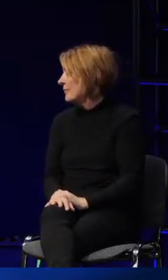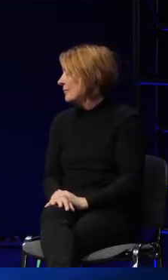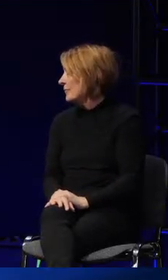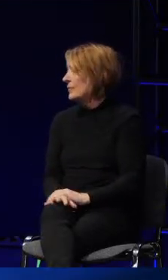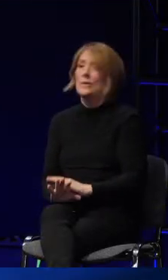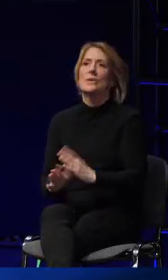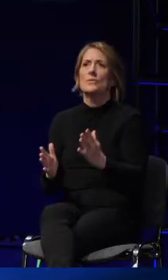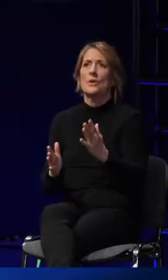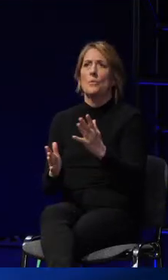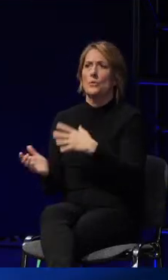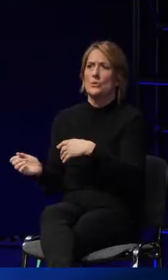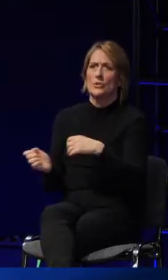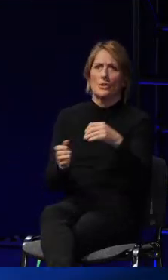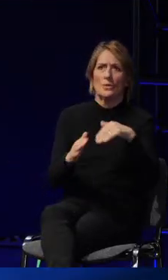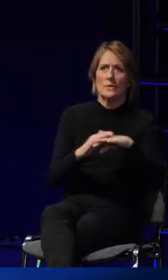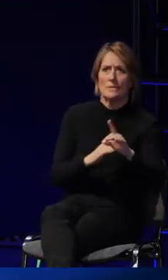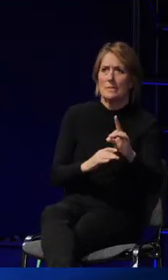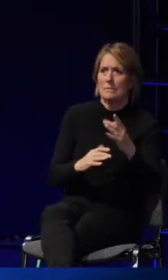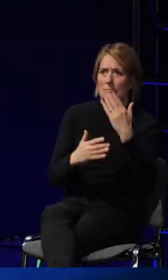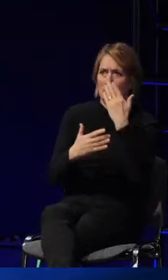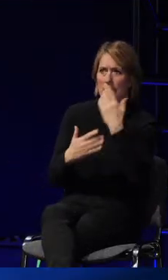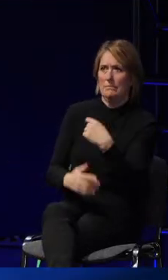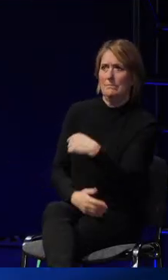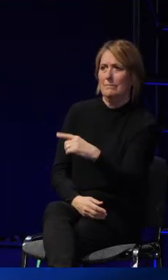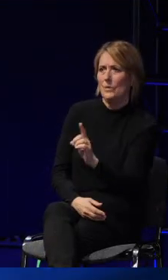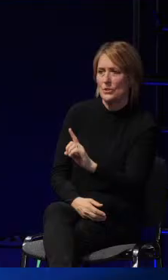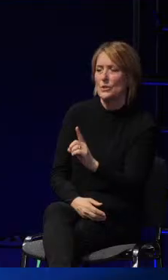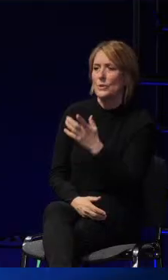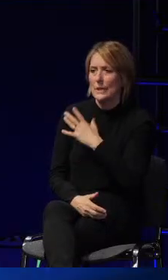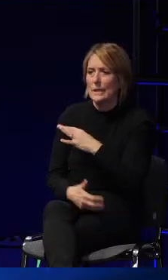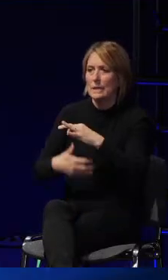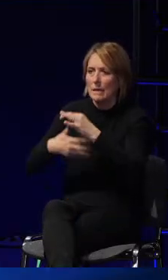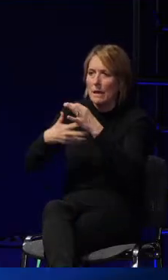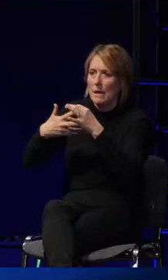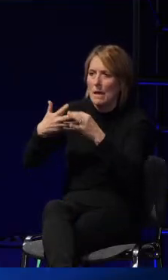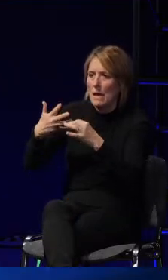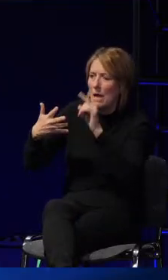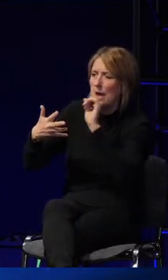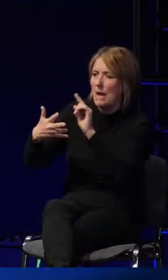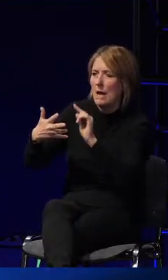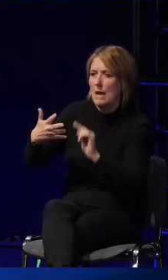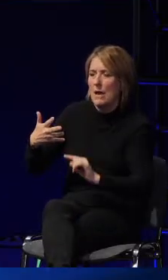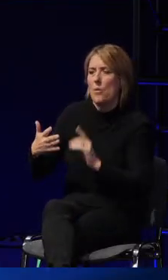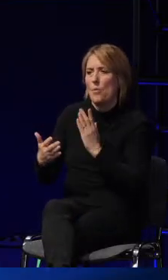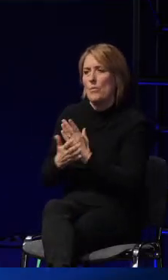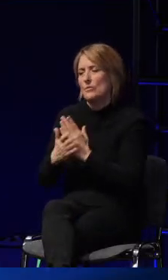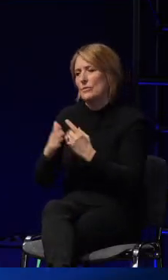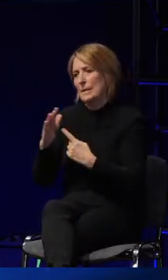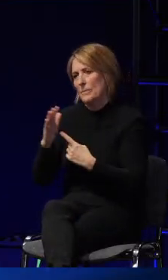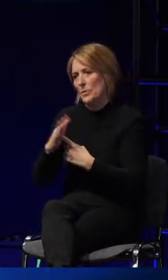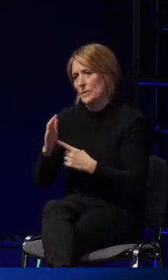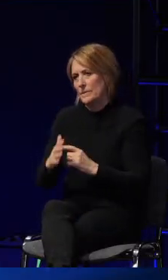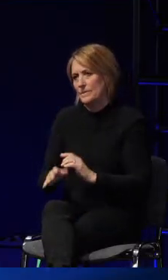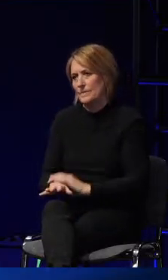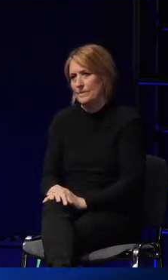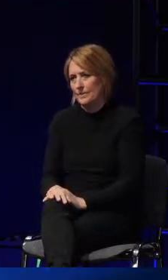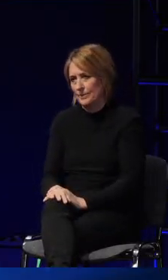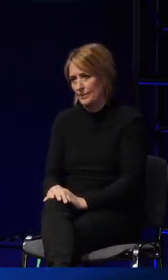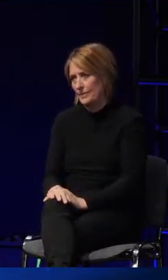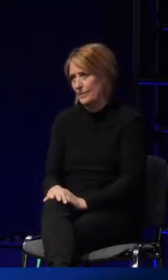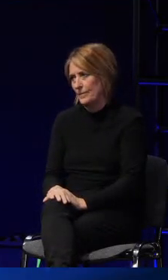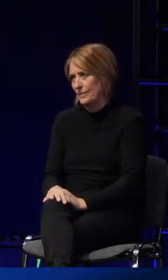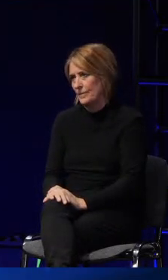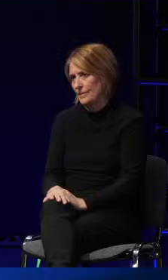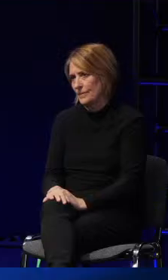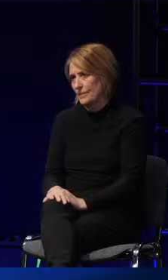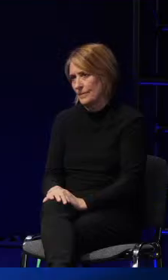what you don't know. So just learning what these factors are, I think, are just as important as the tools themselves. So. All